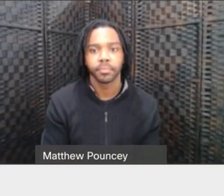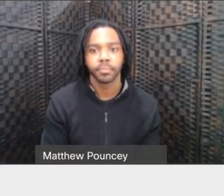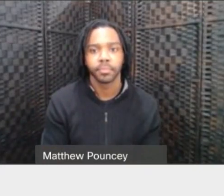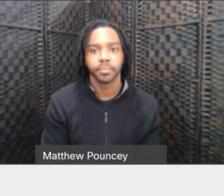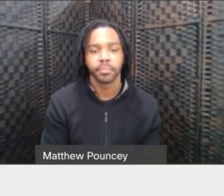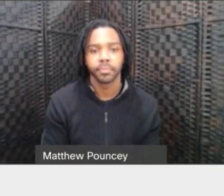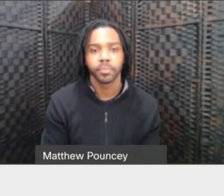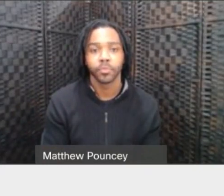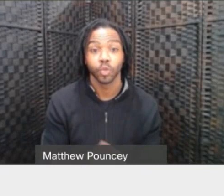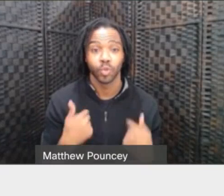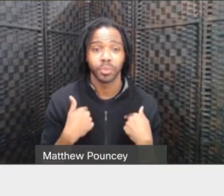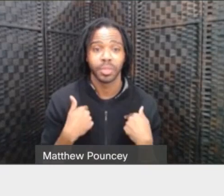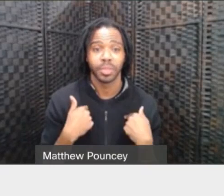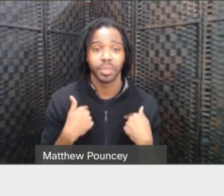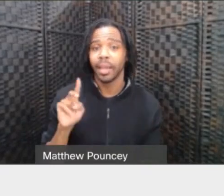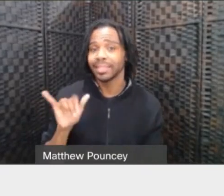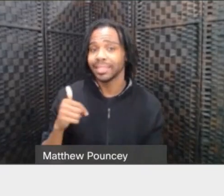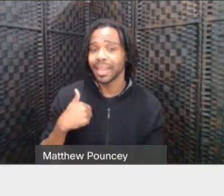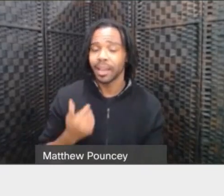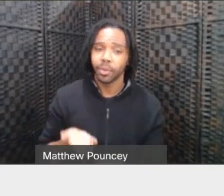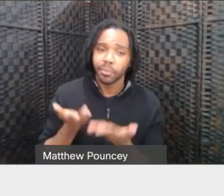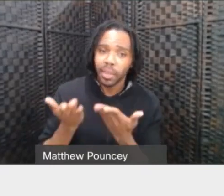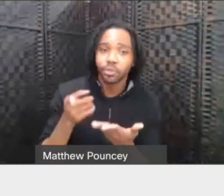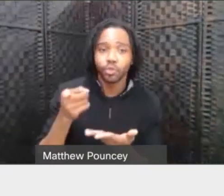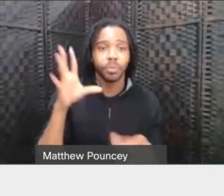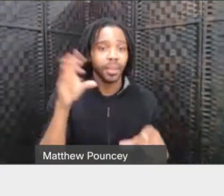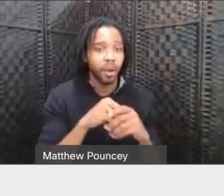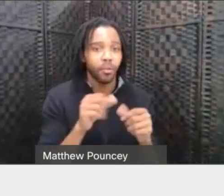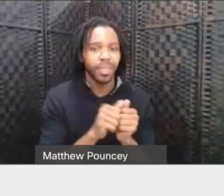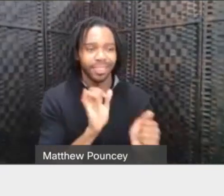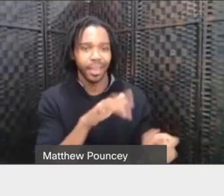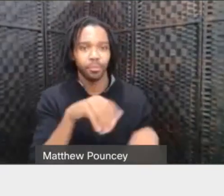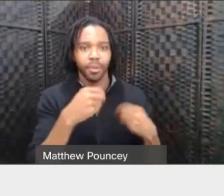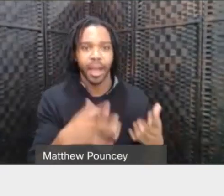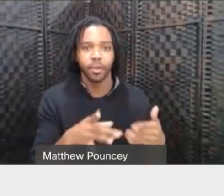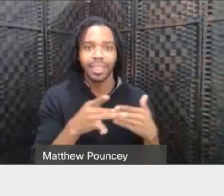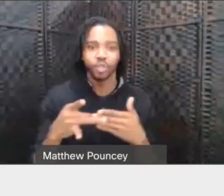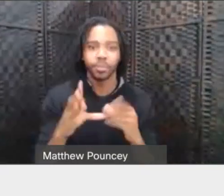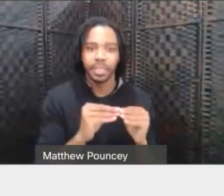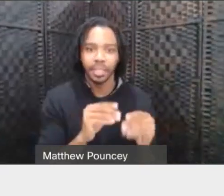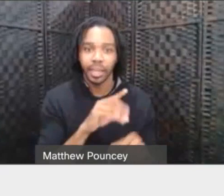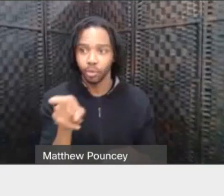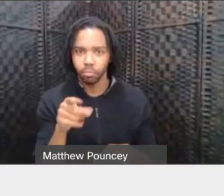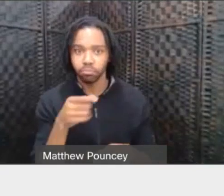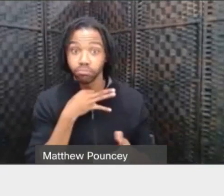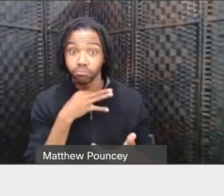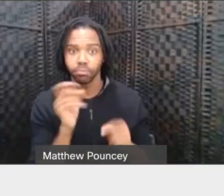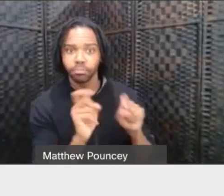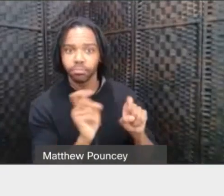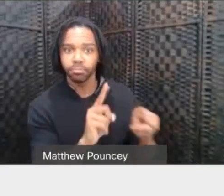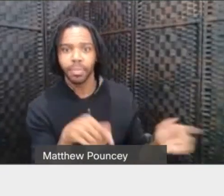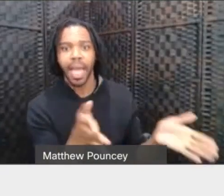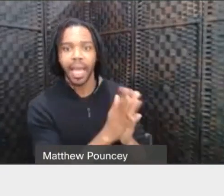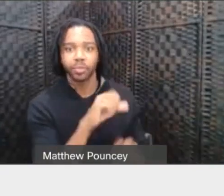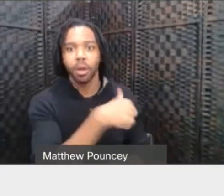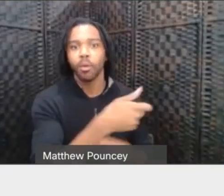so I would just recommend, participating in the provider leadership meeting and then asking the question there about other